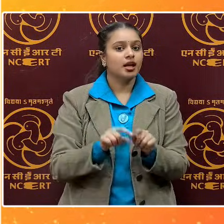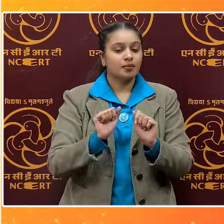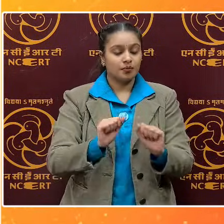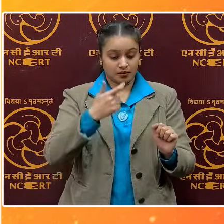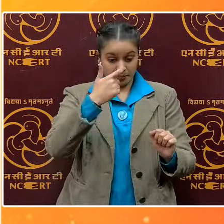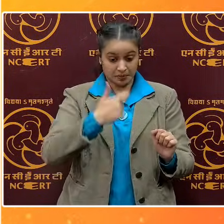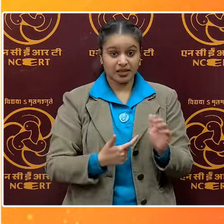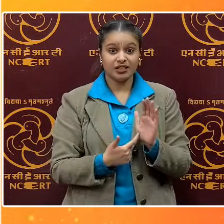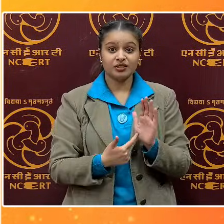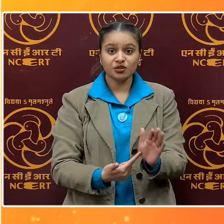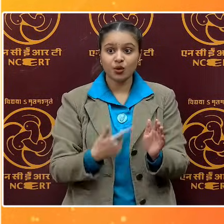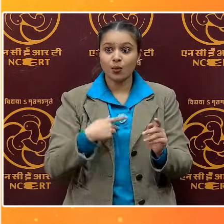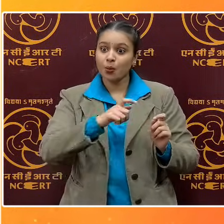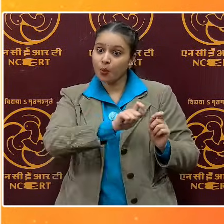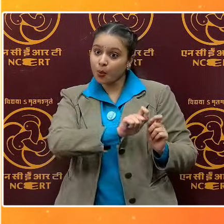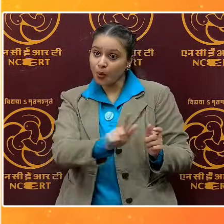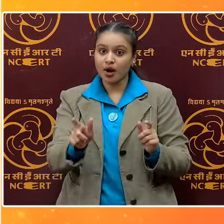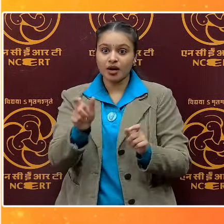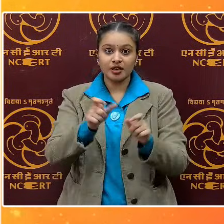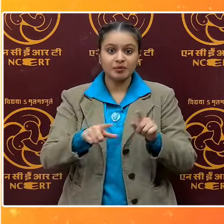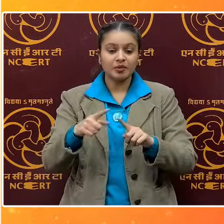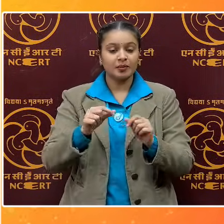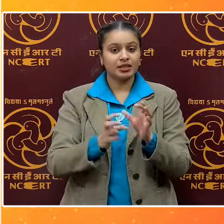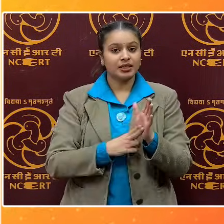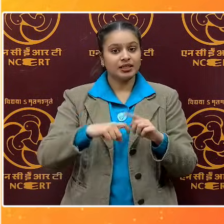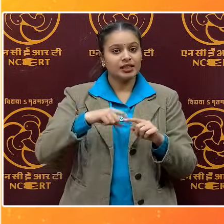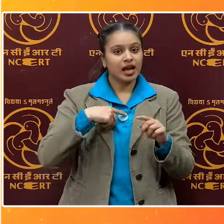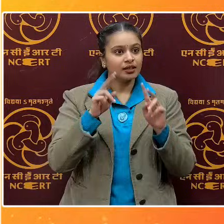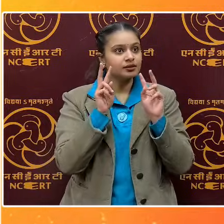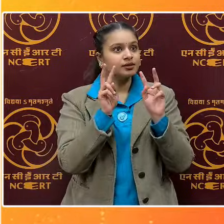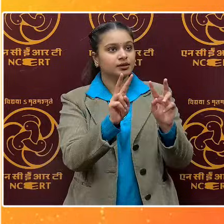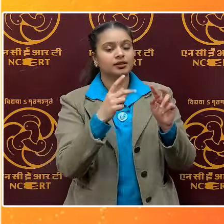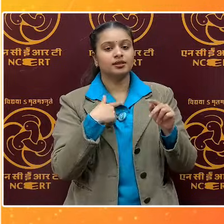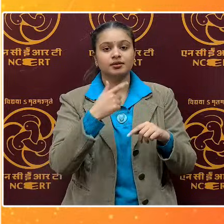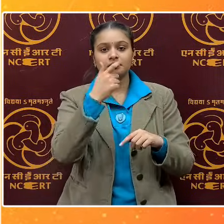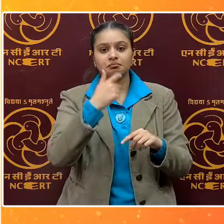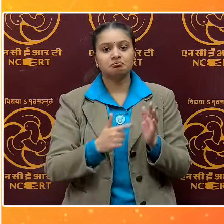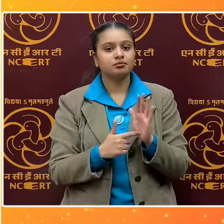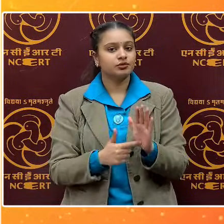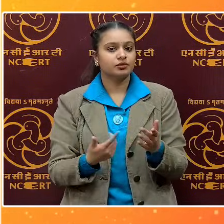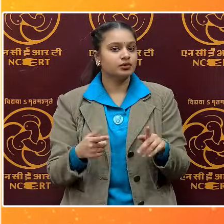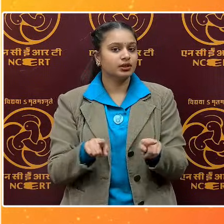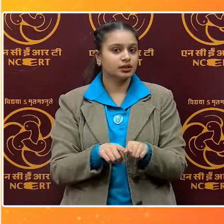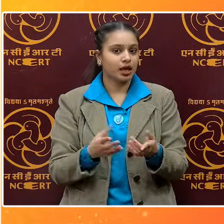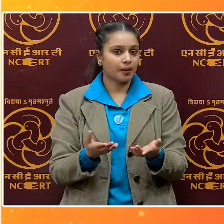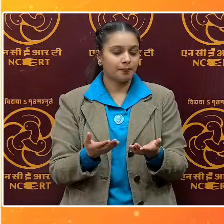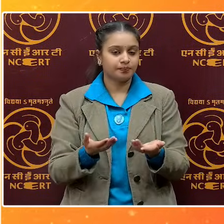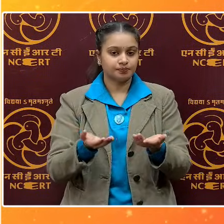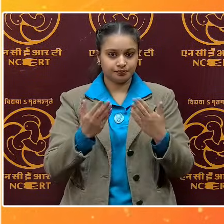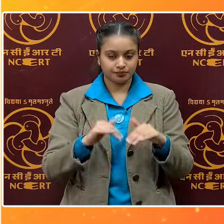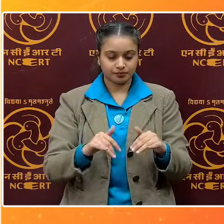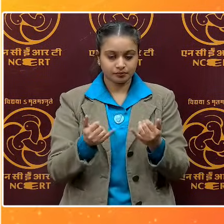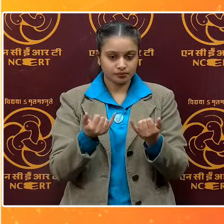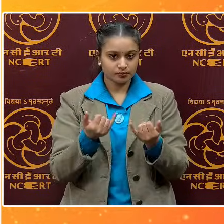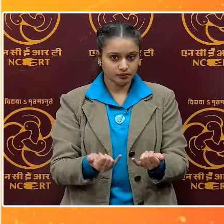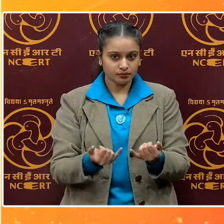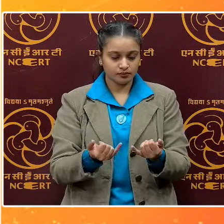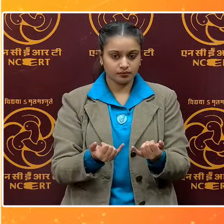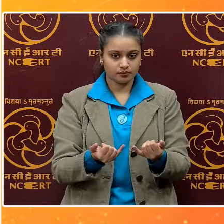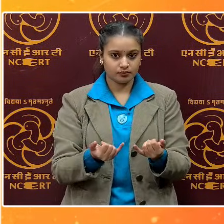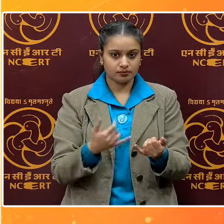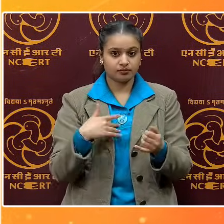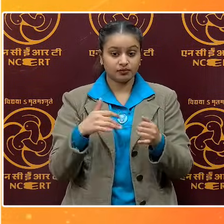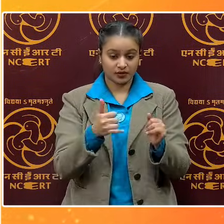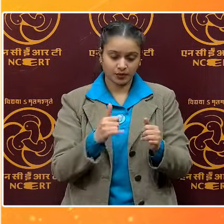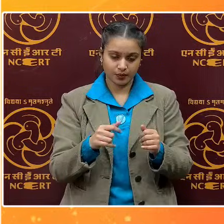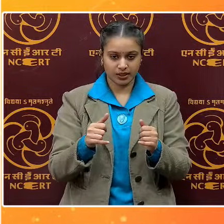me to everyone who looks at that tank. Wow, absolutely wonderful. Yes. So now if we let us play